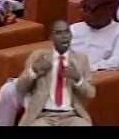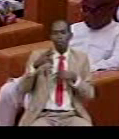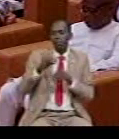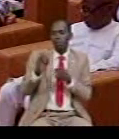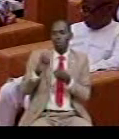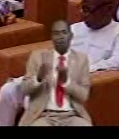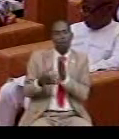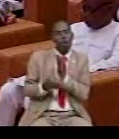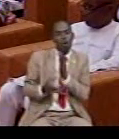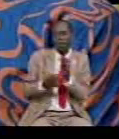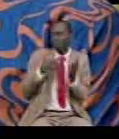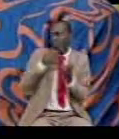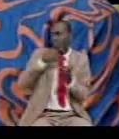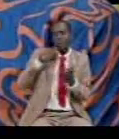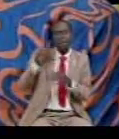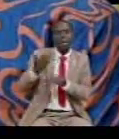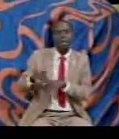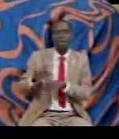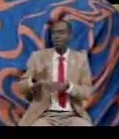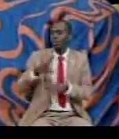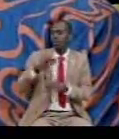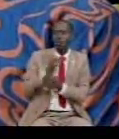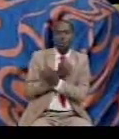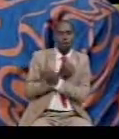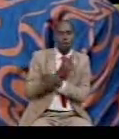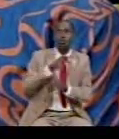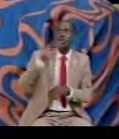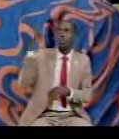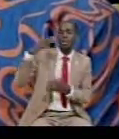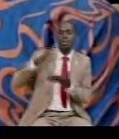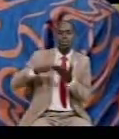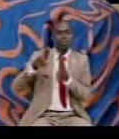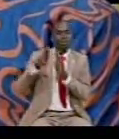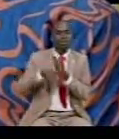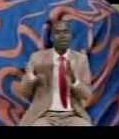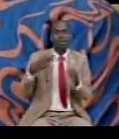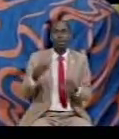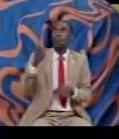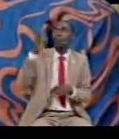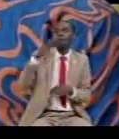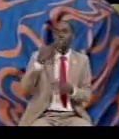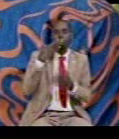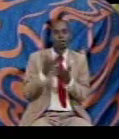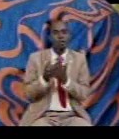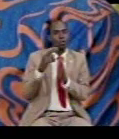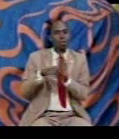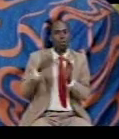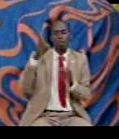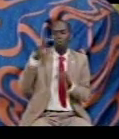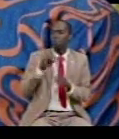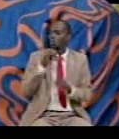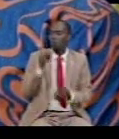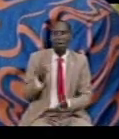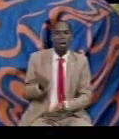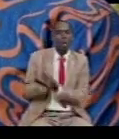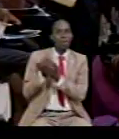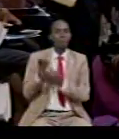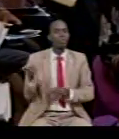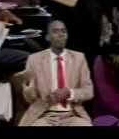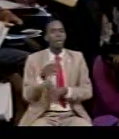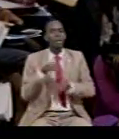love of God was not in them. And the forgiveness of God and the goodness of God did not show up in their